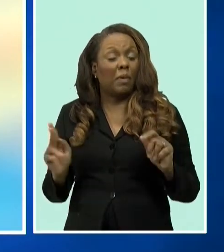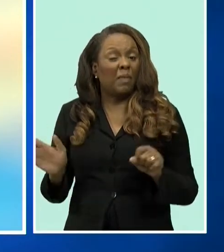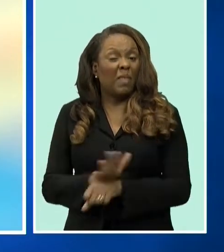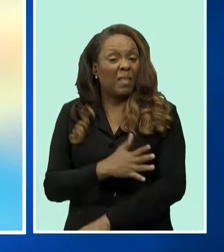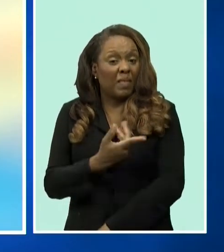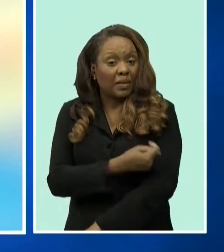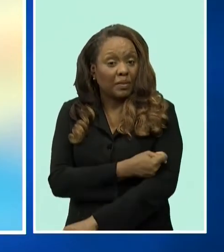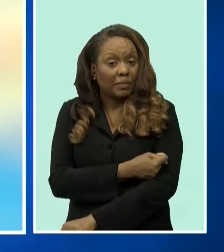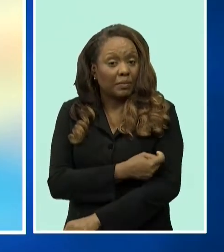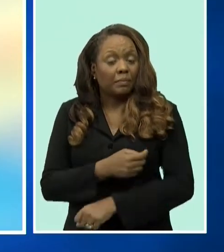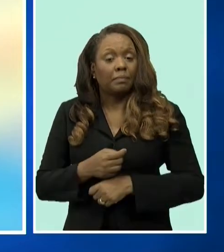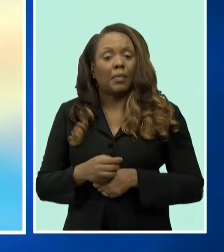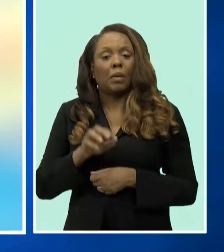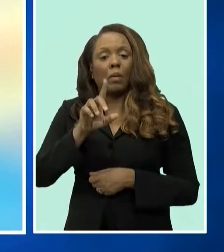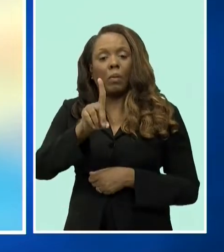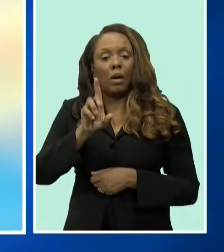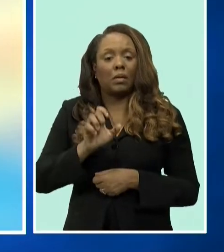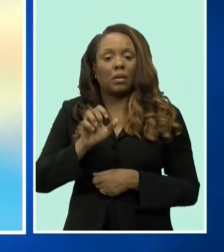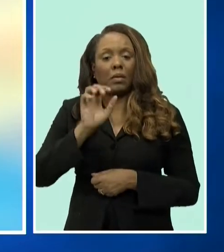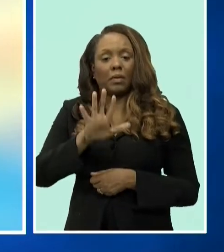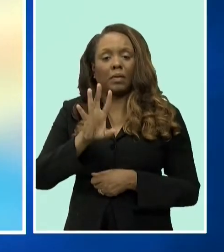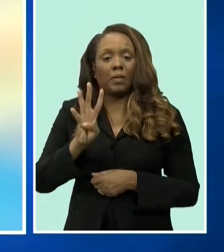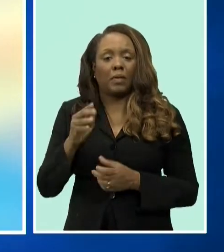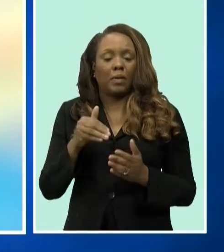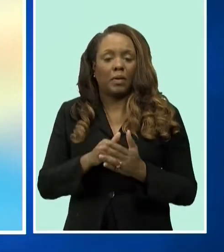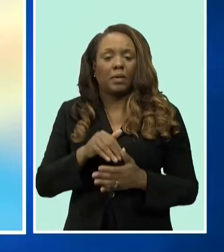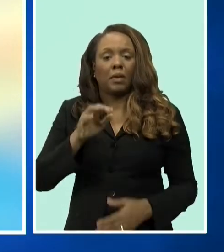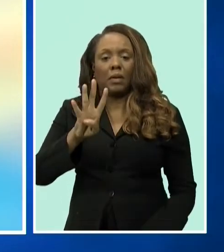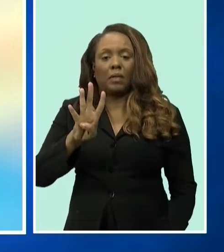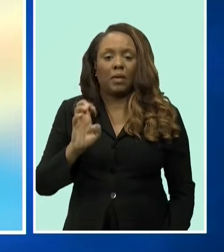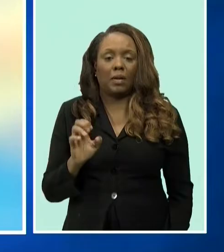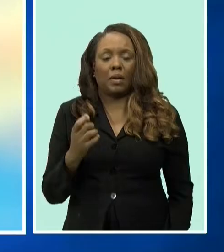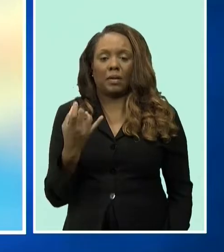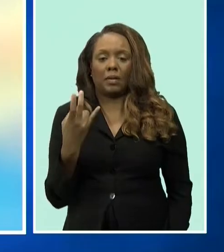163,229, while the total number of fully vaccinated people is